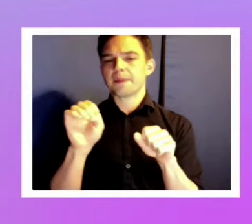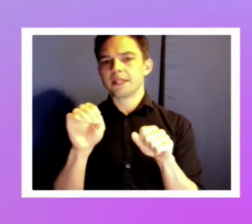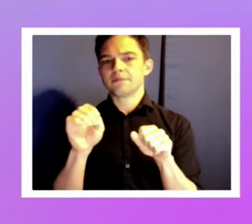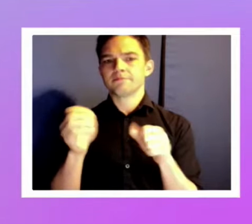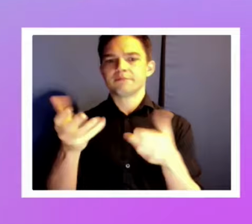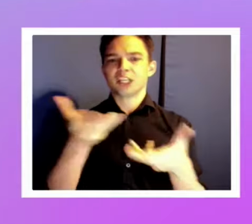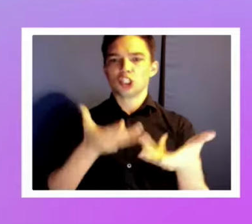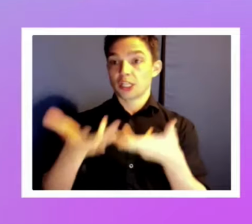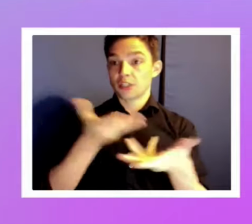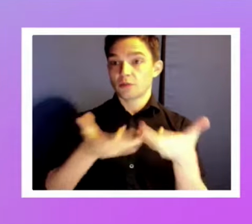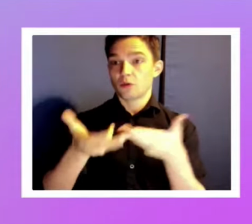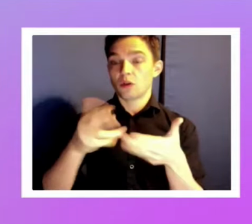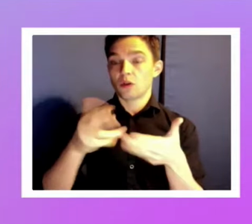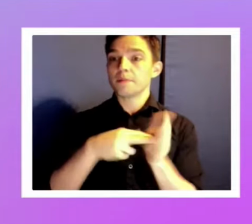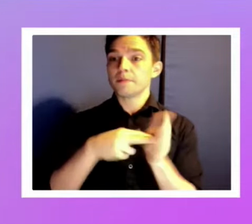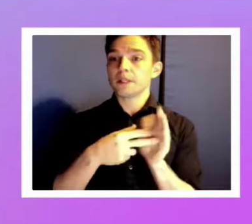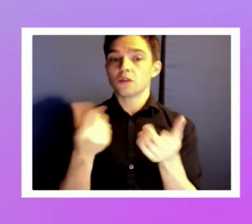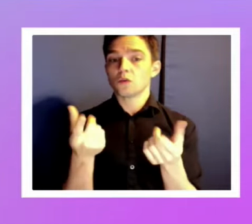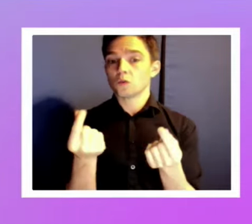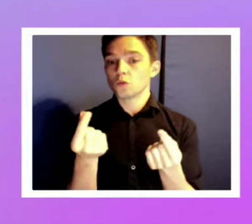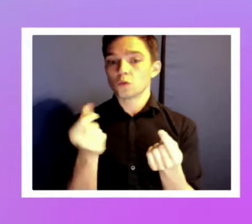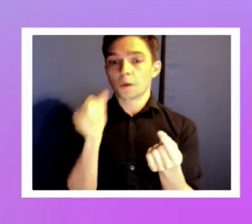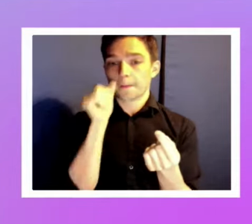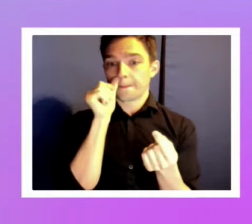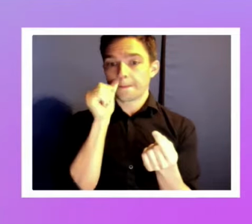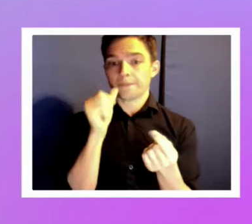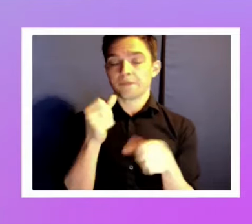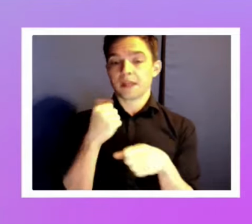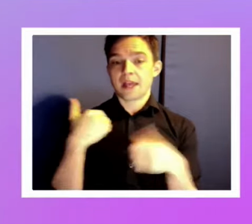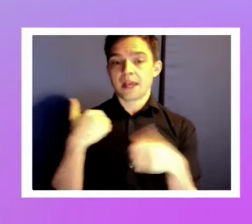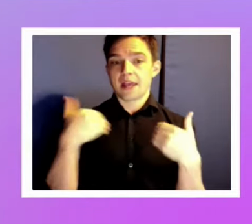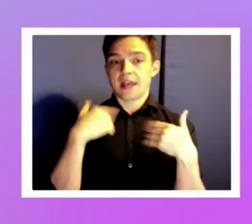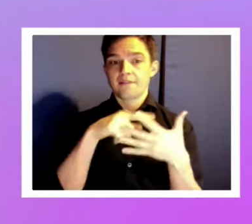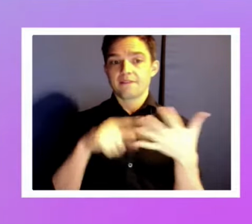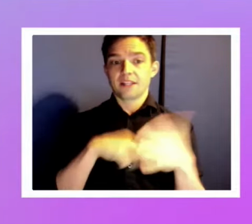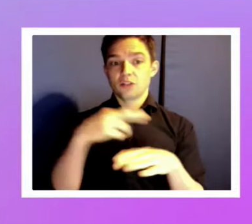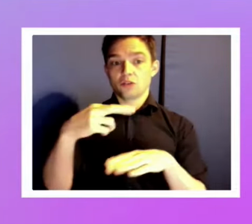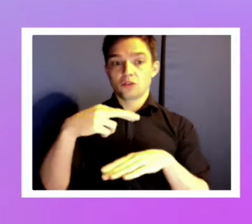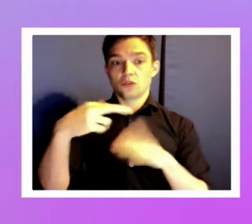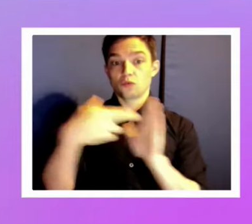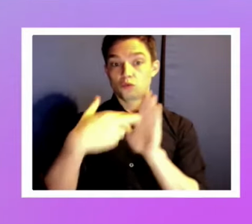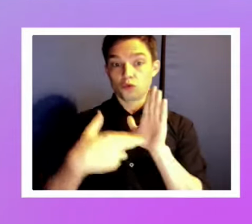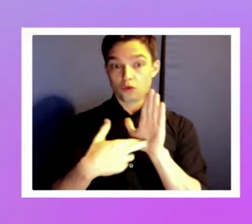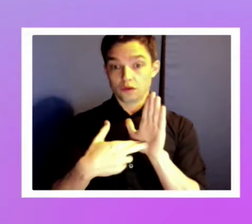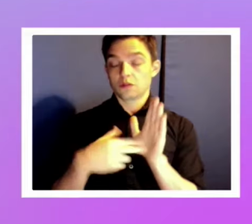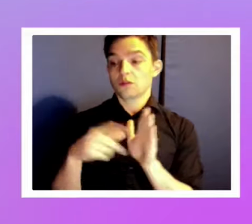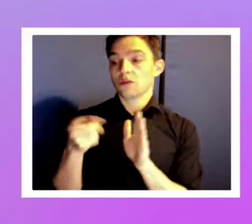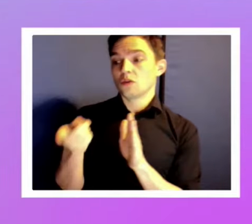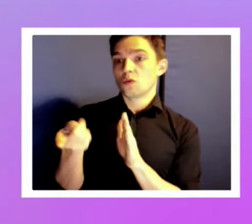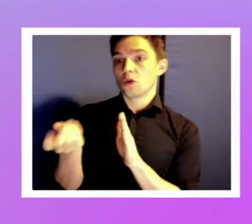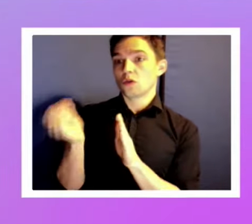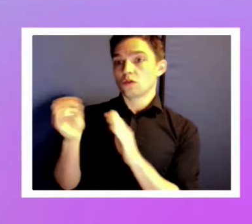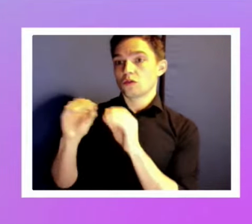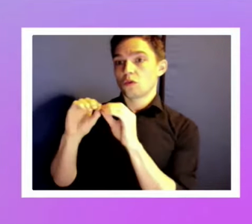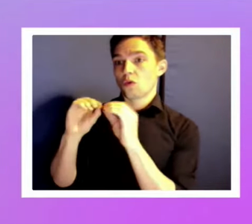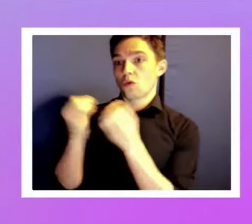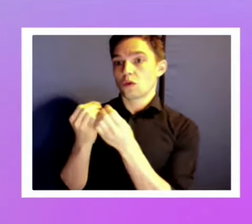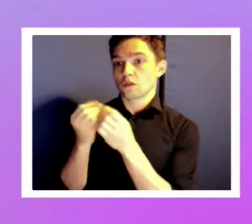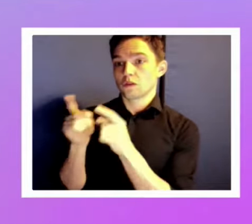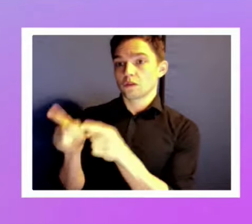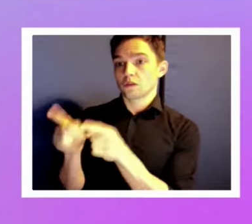So what we wanted to do is to have this set of rules that one organization could make some,